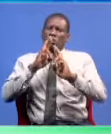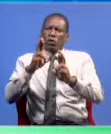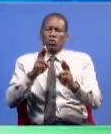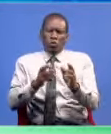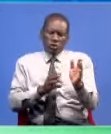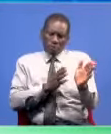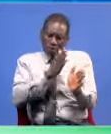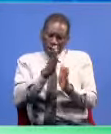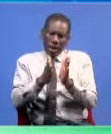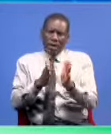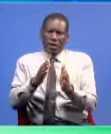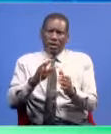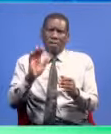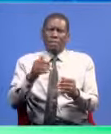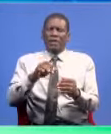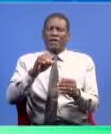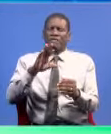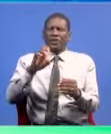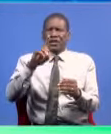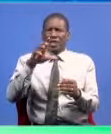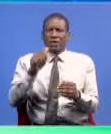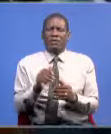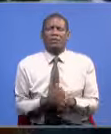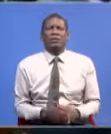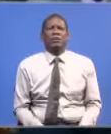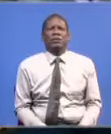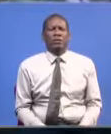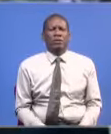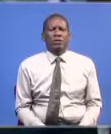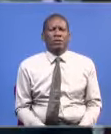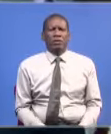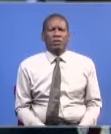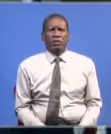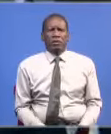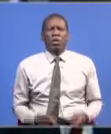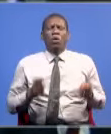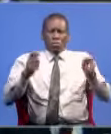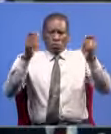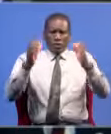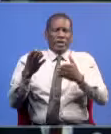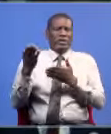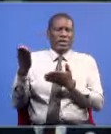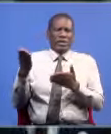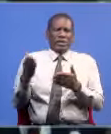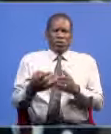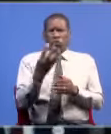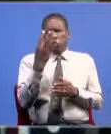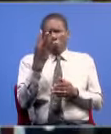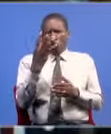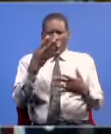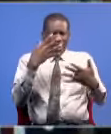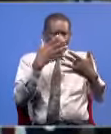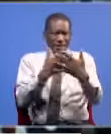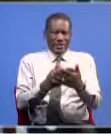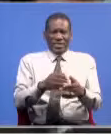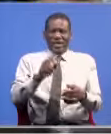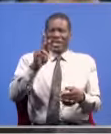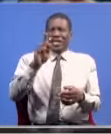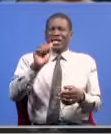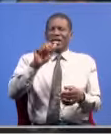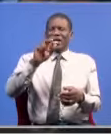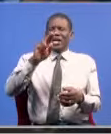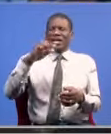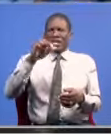compiled by Frida Okachi. The protesters, four of them arrested at Kangemi on